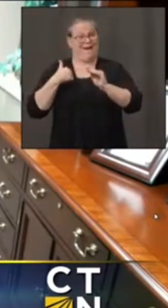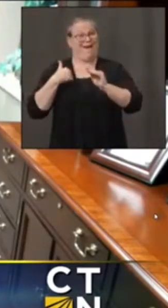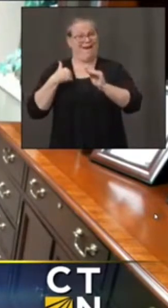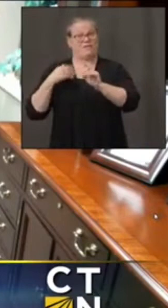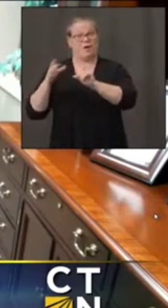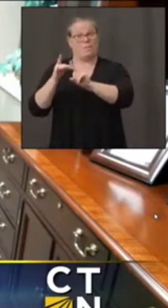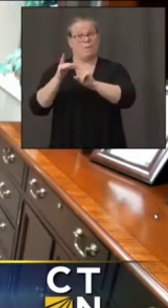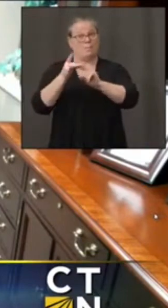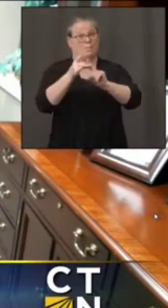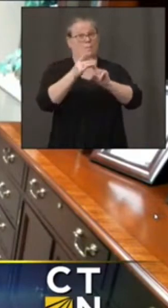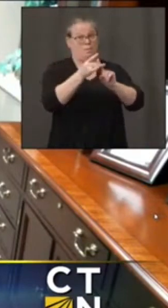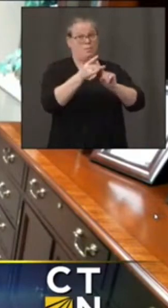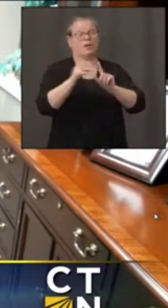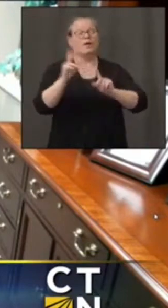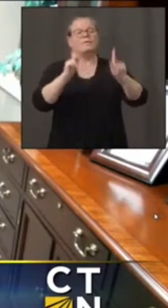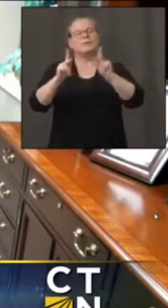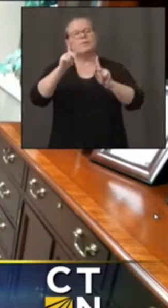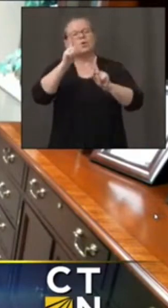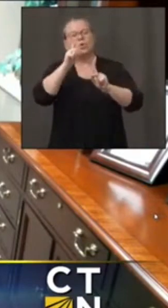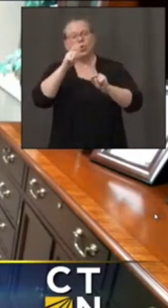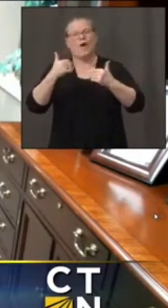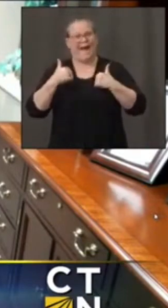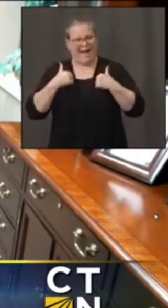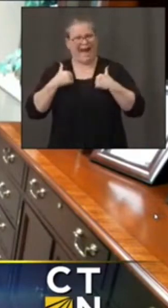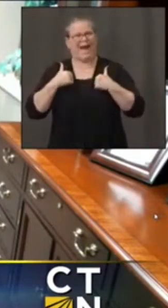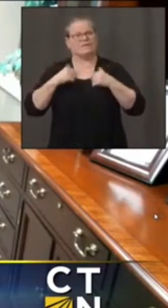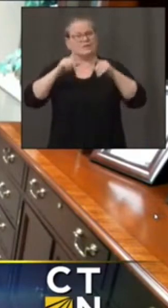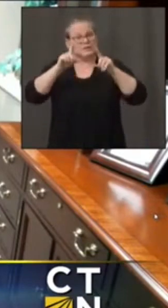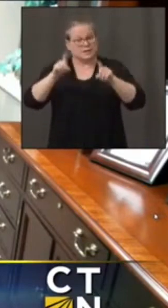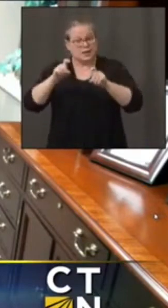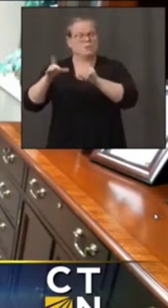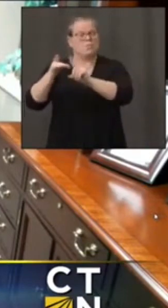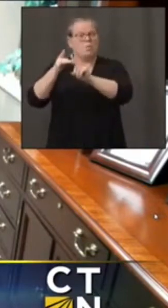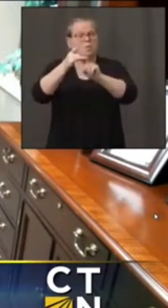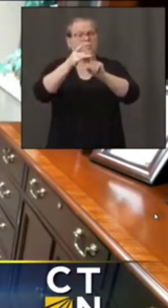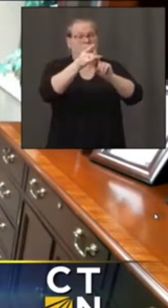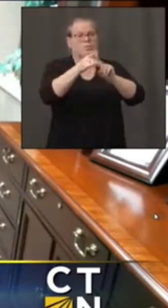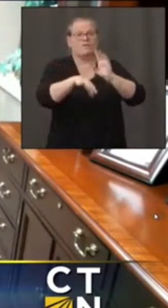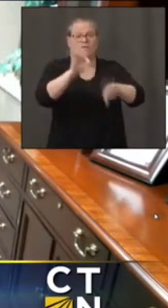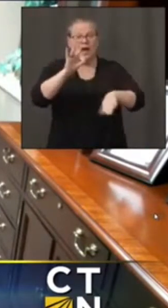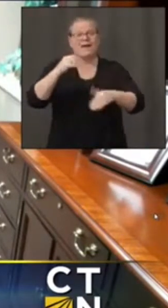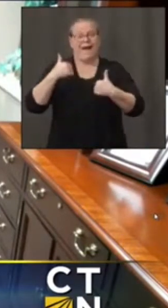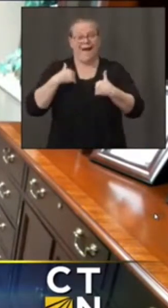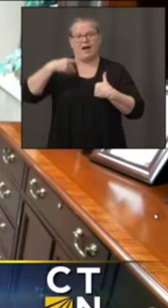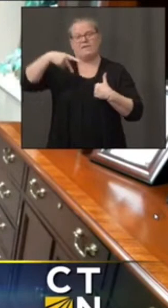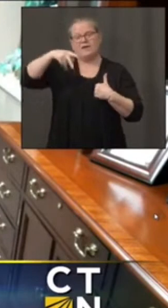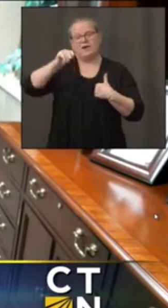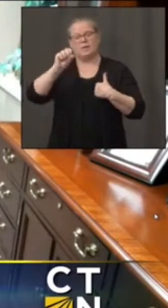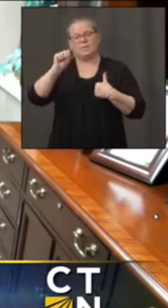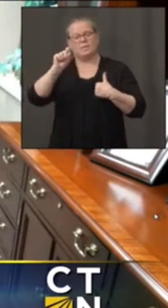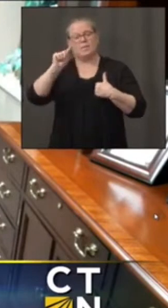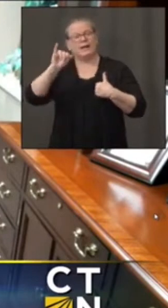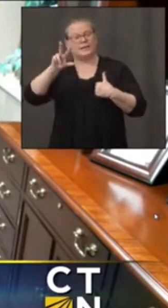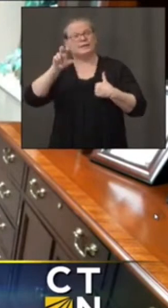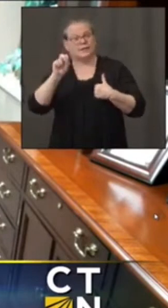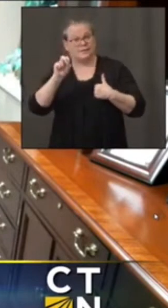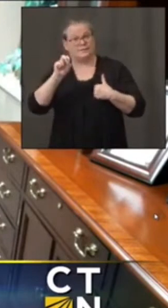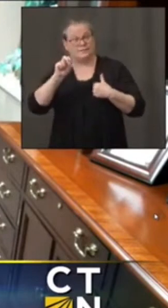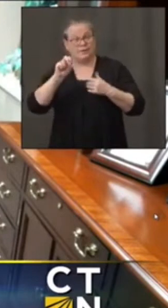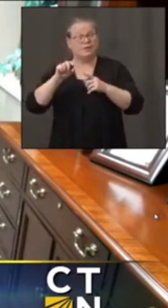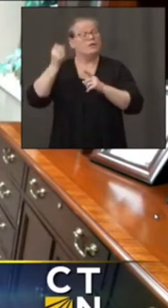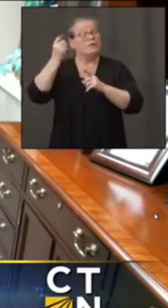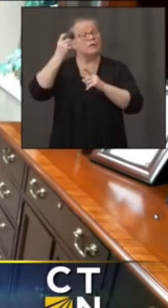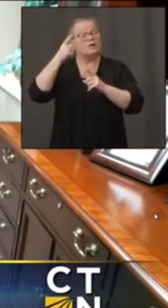who are testing positive in our community, I think it's important to realize that the age of those who are now